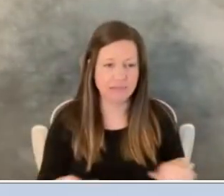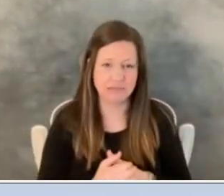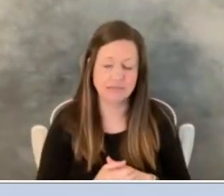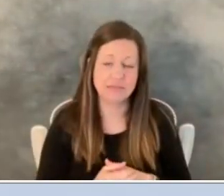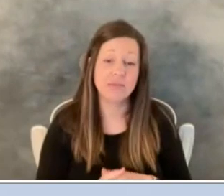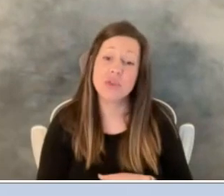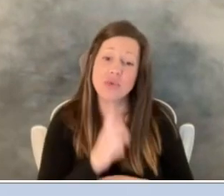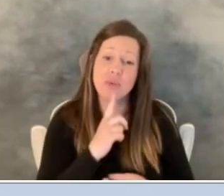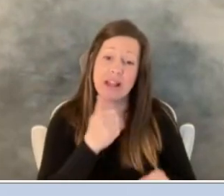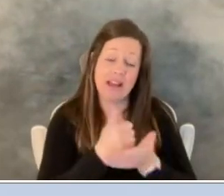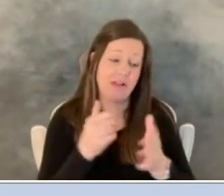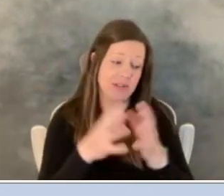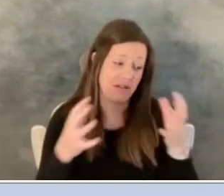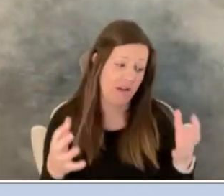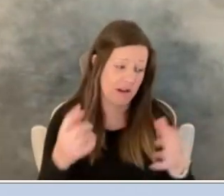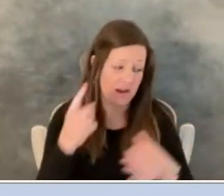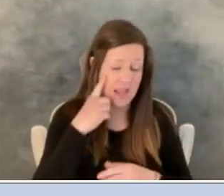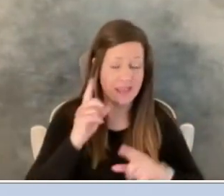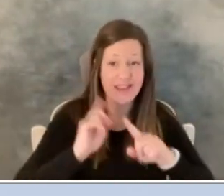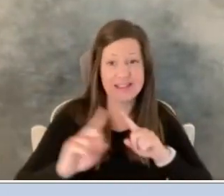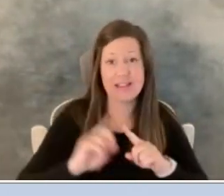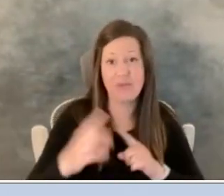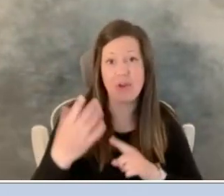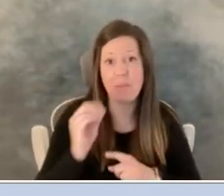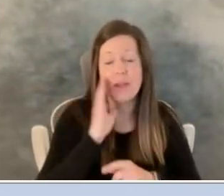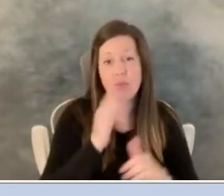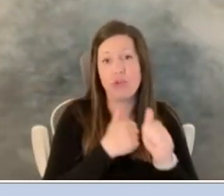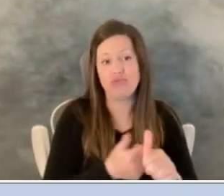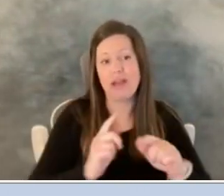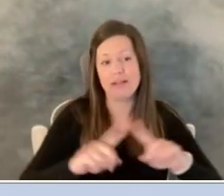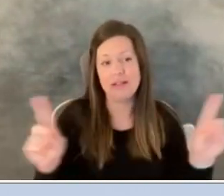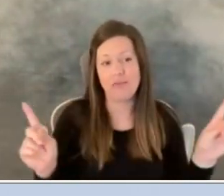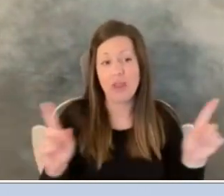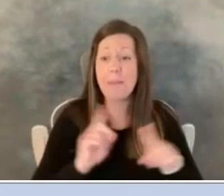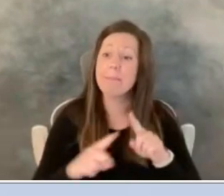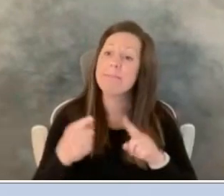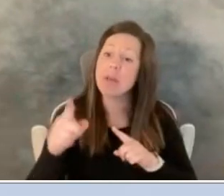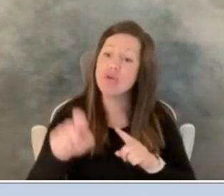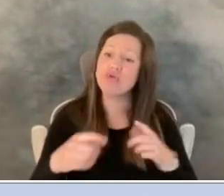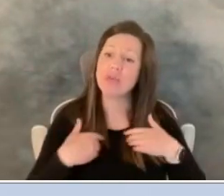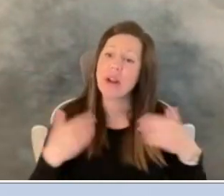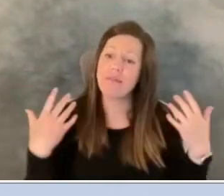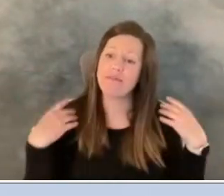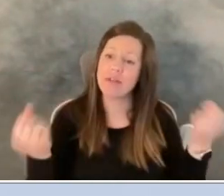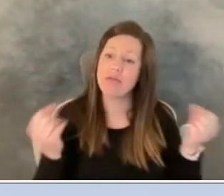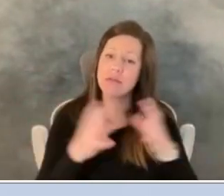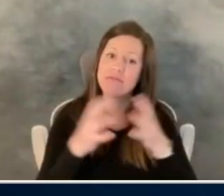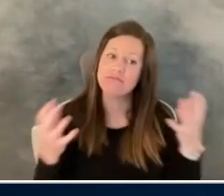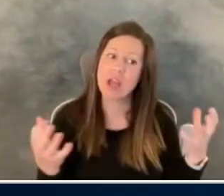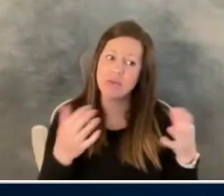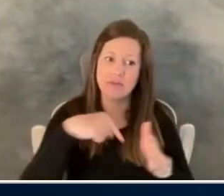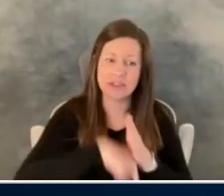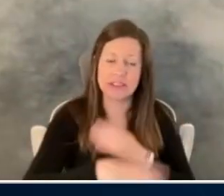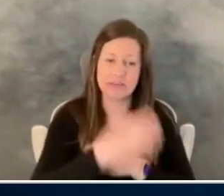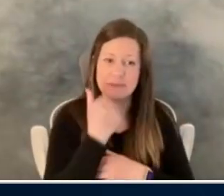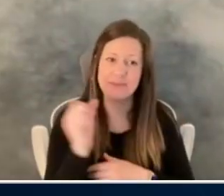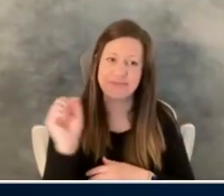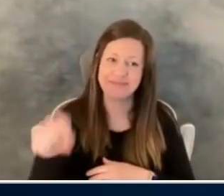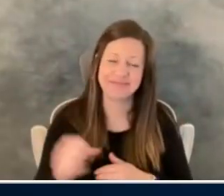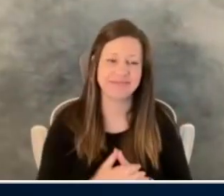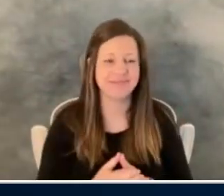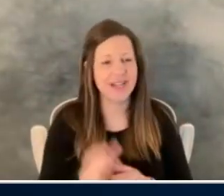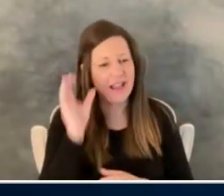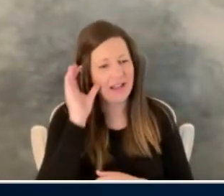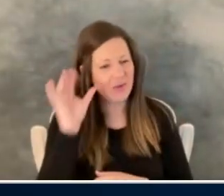and I think different companies track it differently, but you should have a healthy amount of deep sleep. I've heard those described